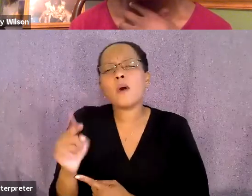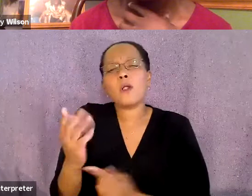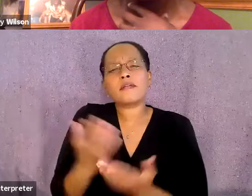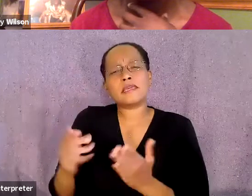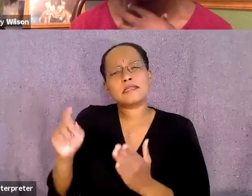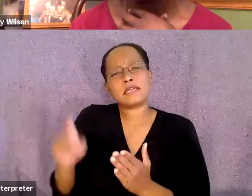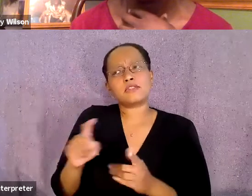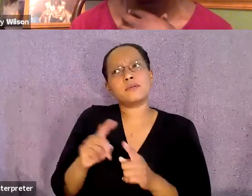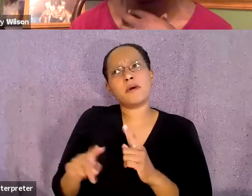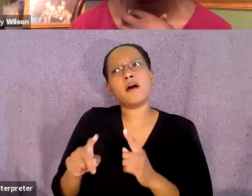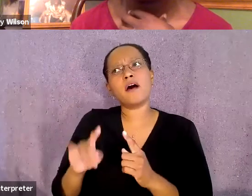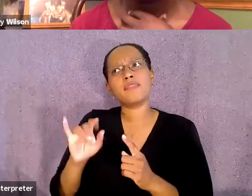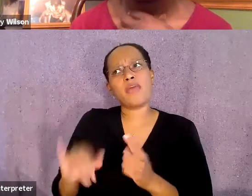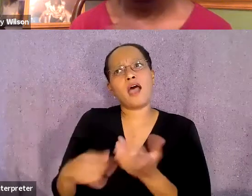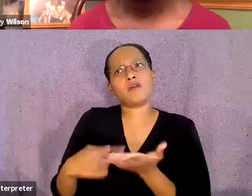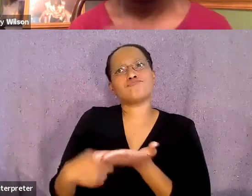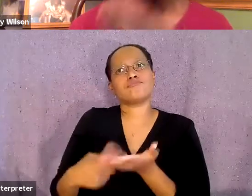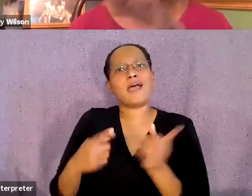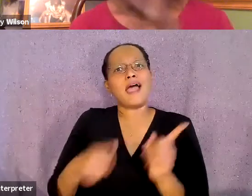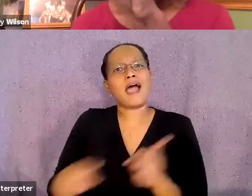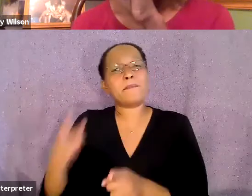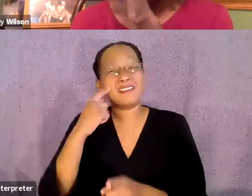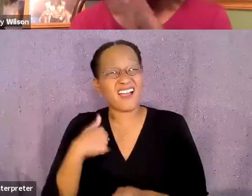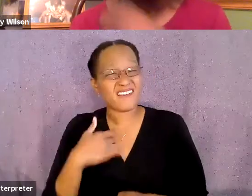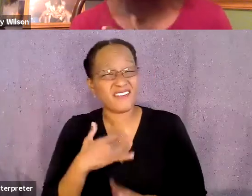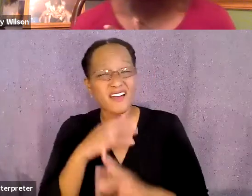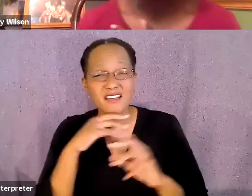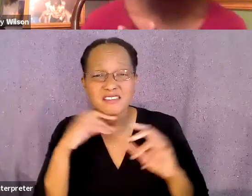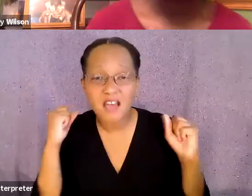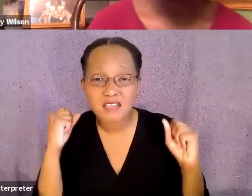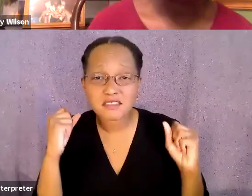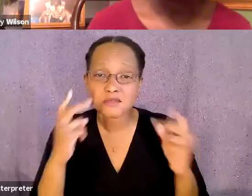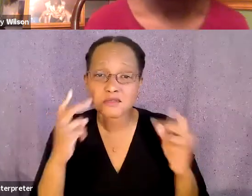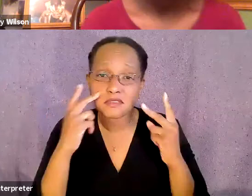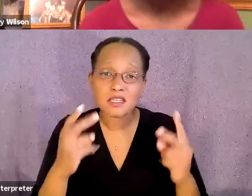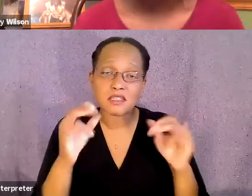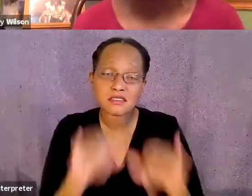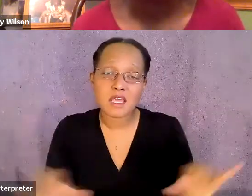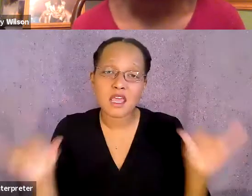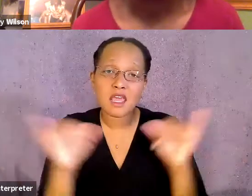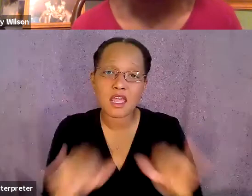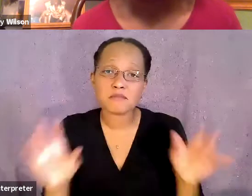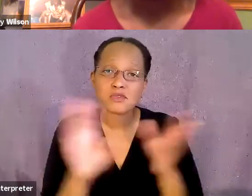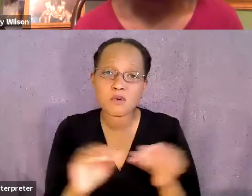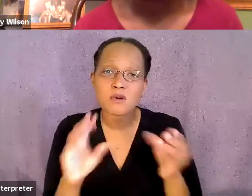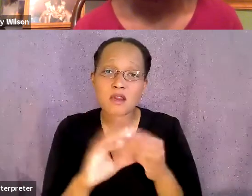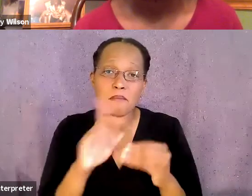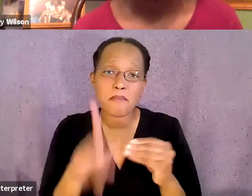because I am exhausted with seeing the same narratives of disability constantly.